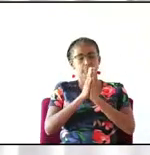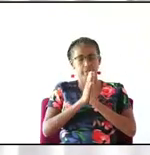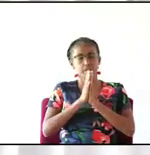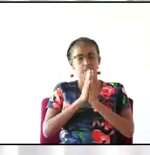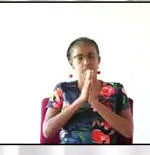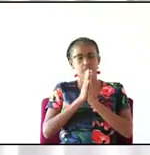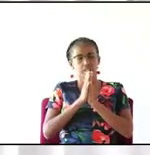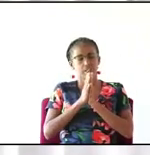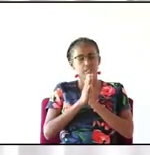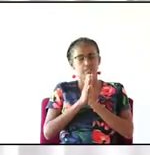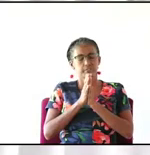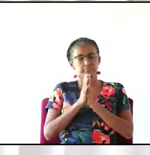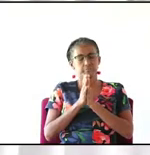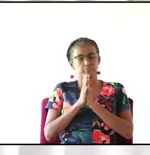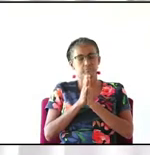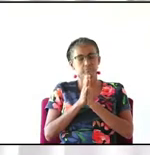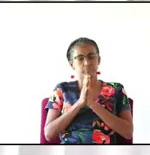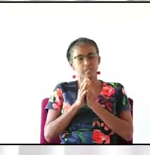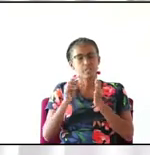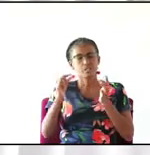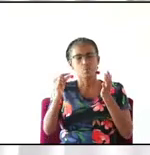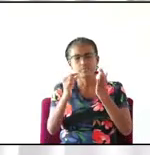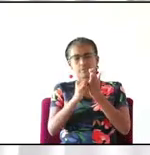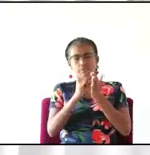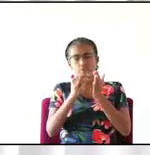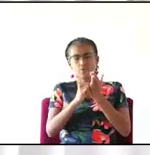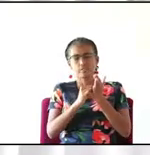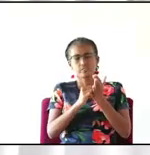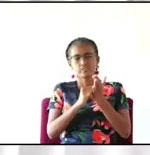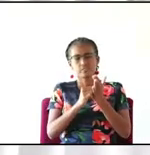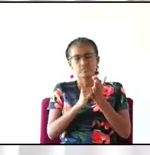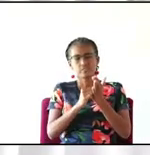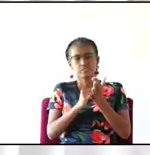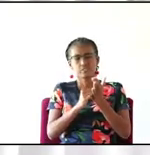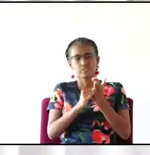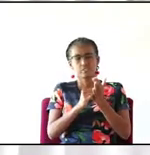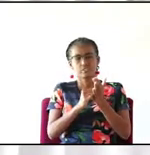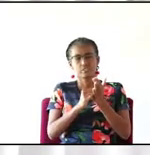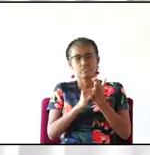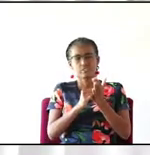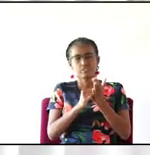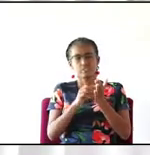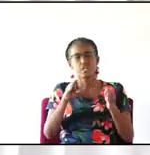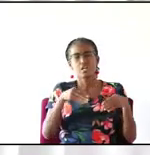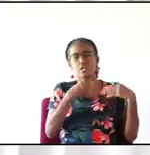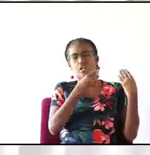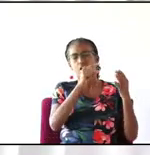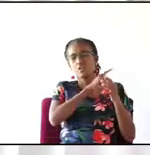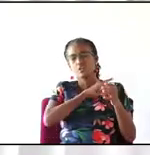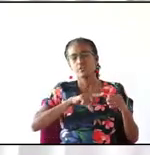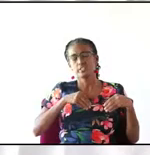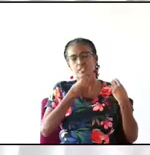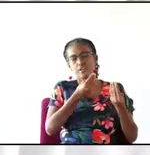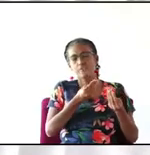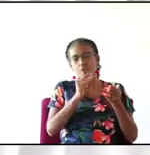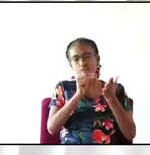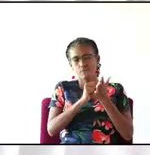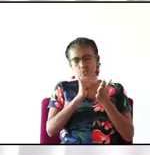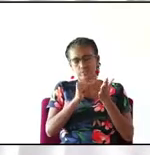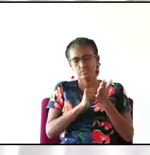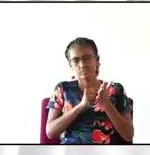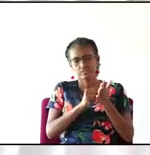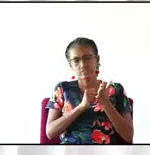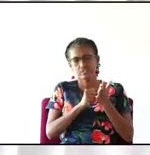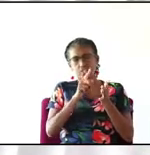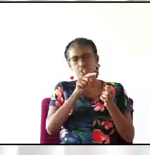afterwards, in the immediate verse, is that you're to watch. And the Lord laid that on my heart, that as I prayed, I'm